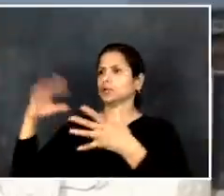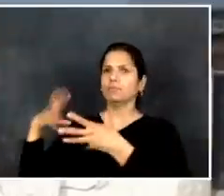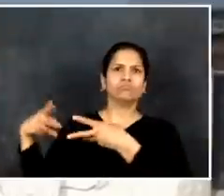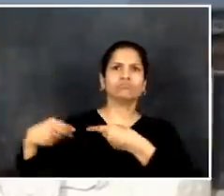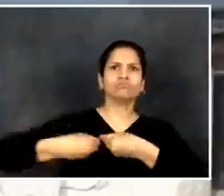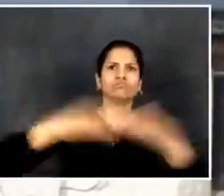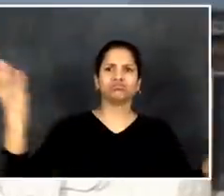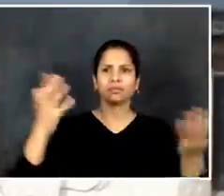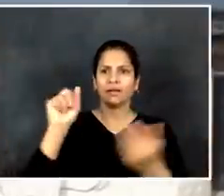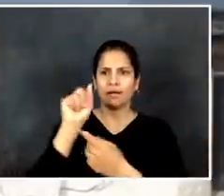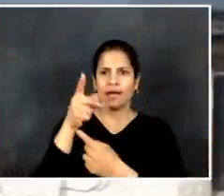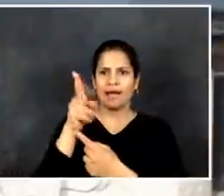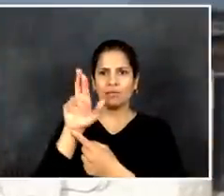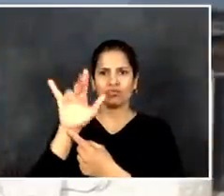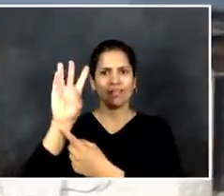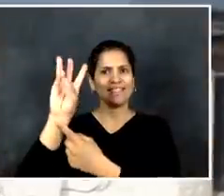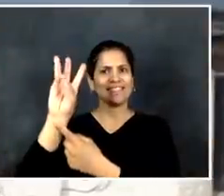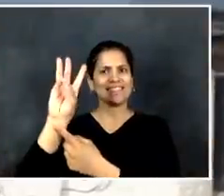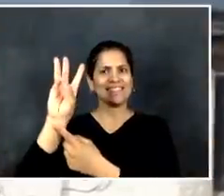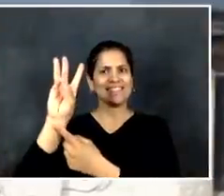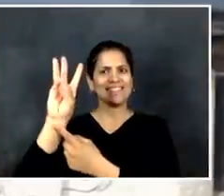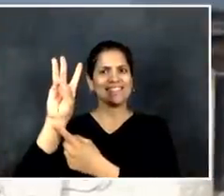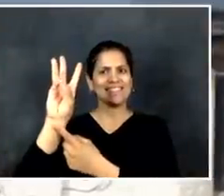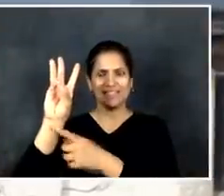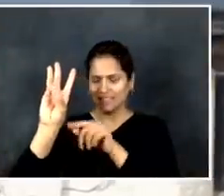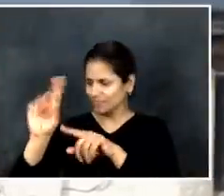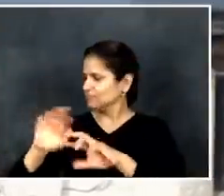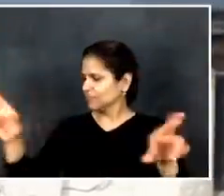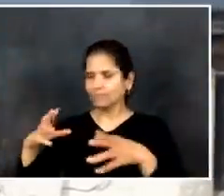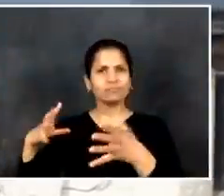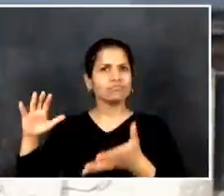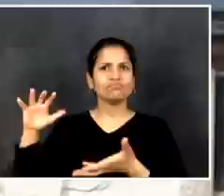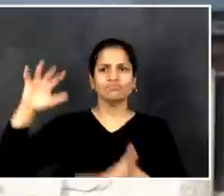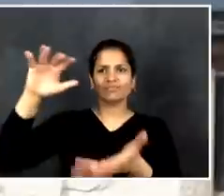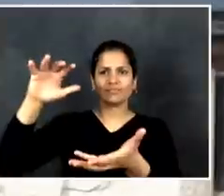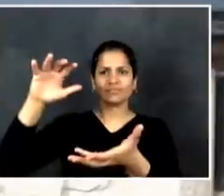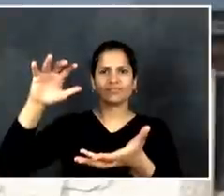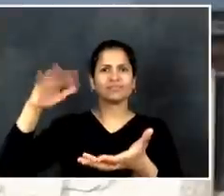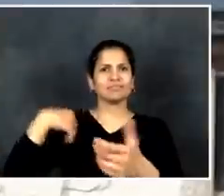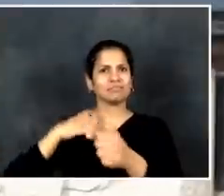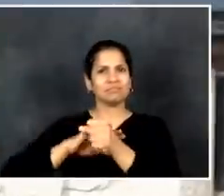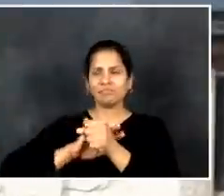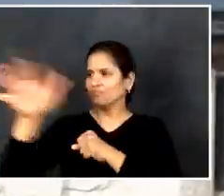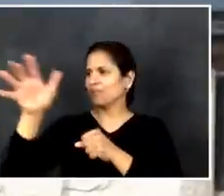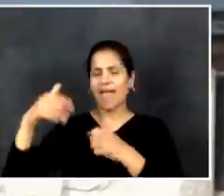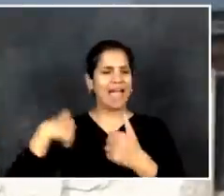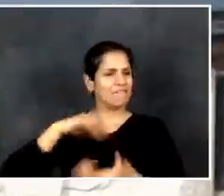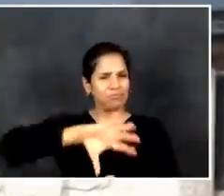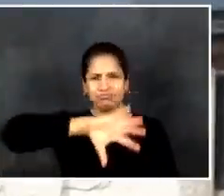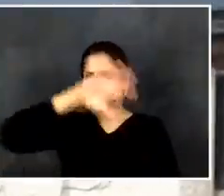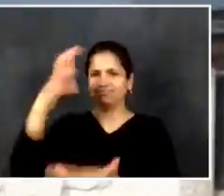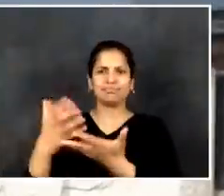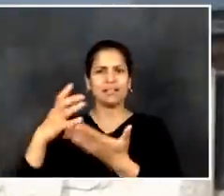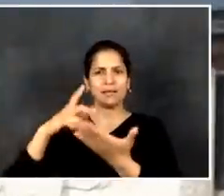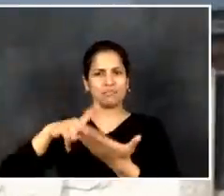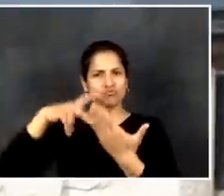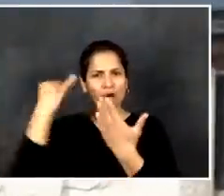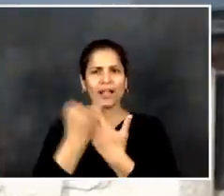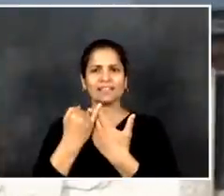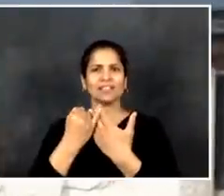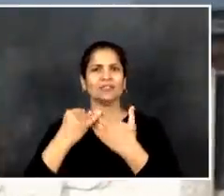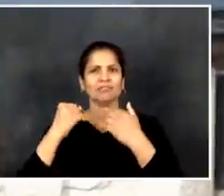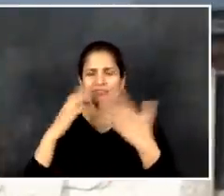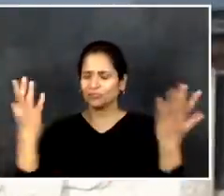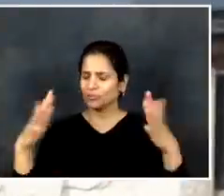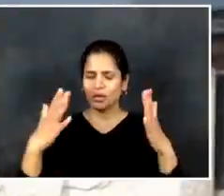succeeded on that kind of wartime footing. They were ready at the moment where there would have been no other choice. This machine